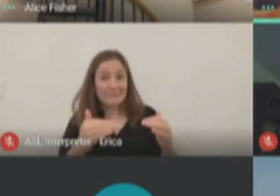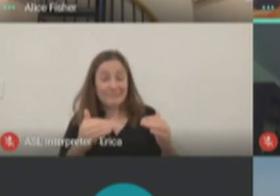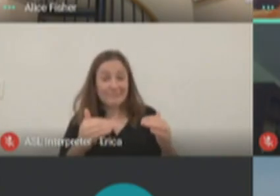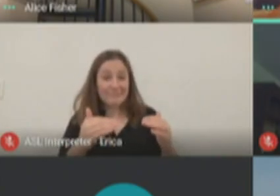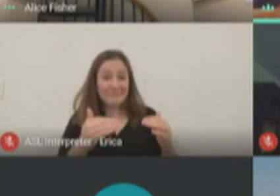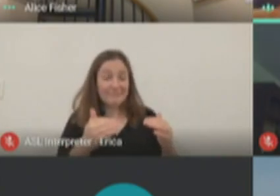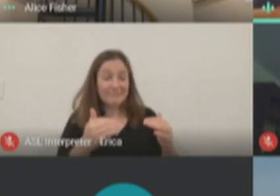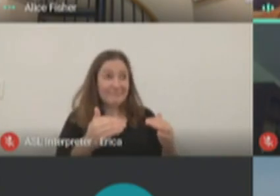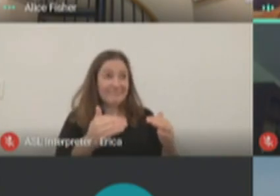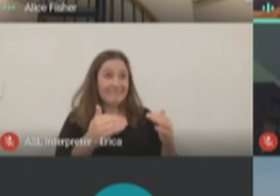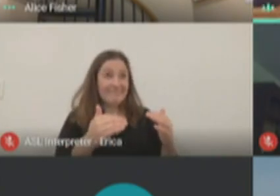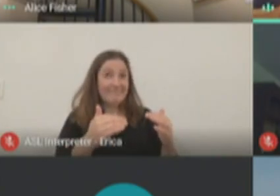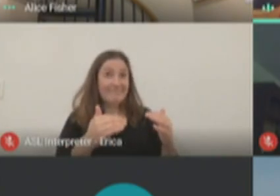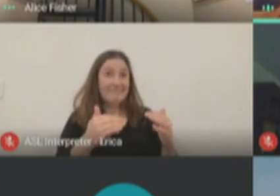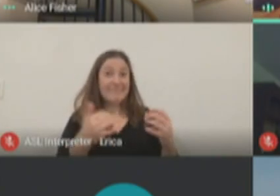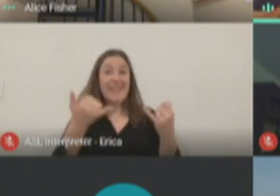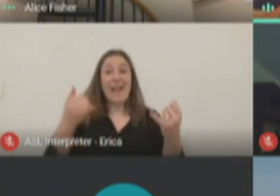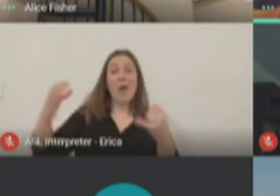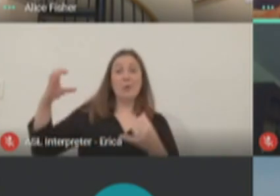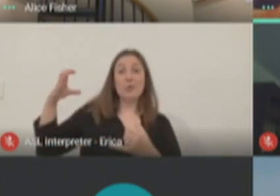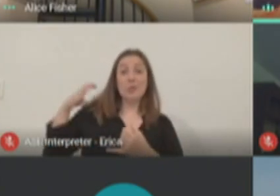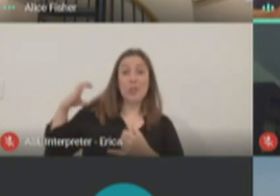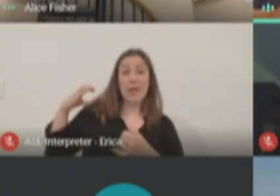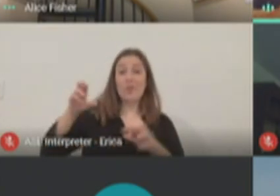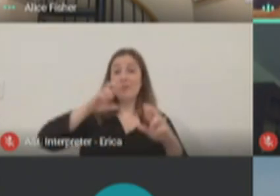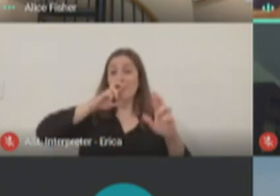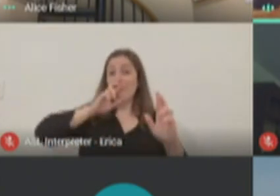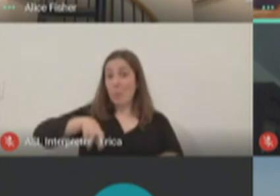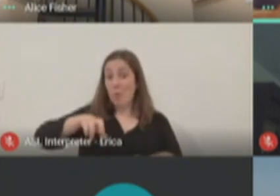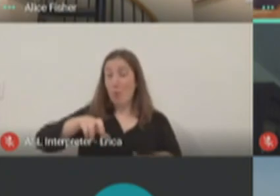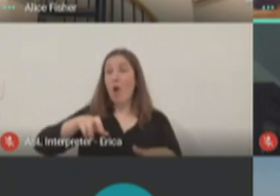to the chair report.